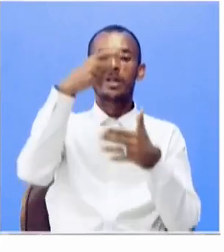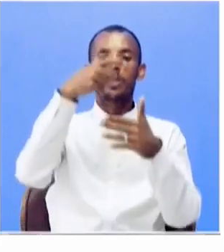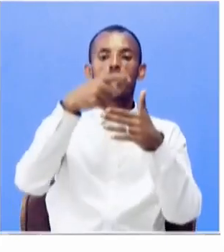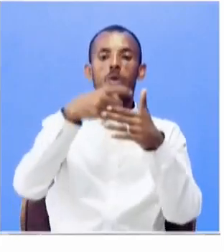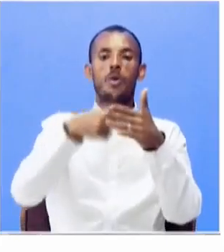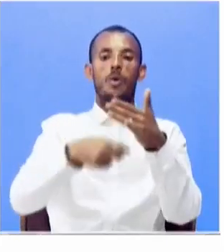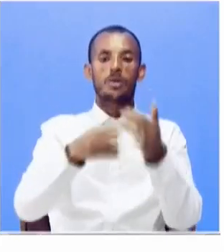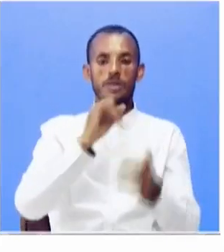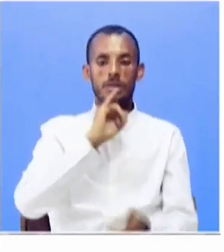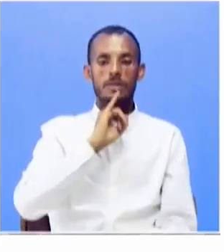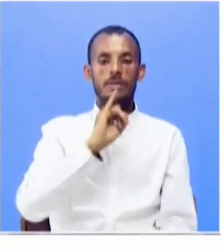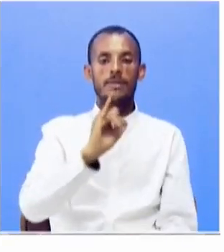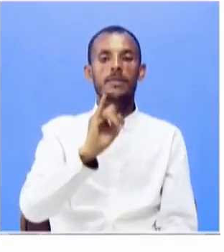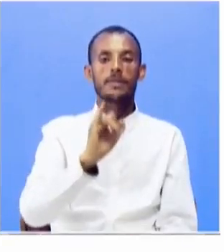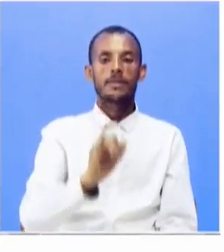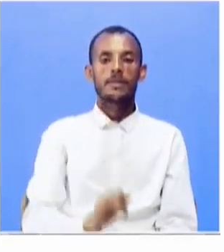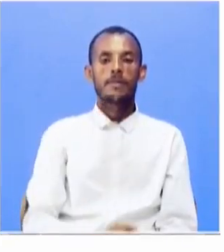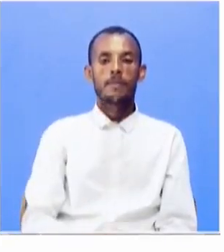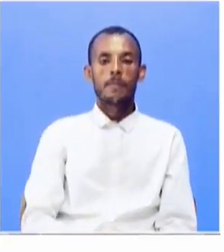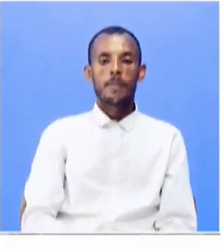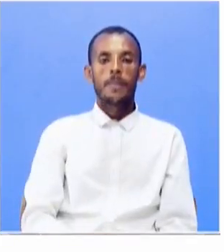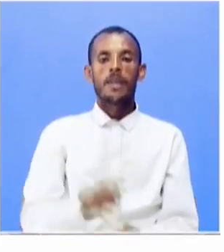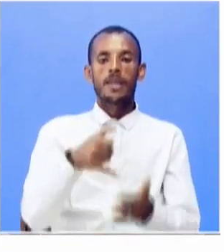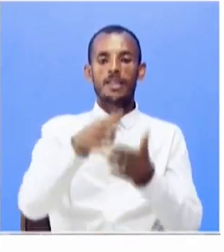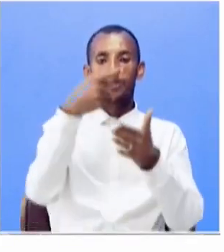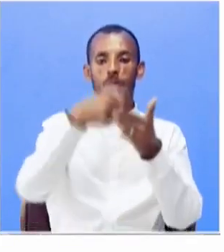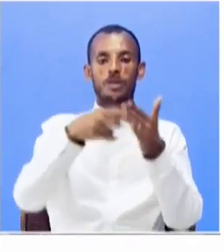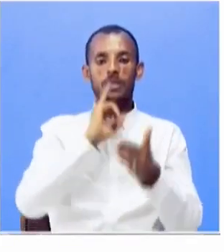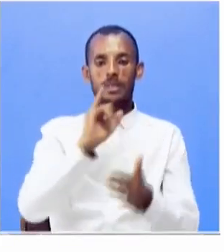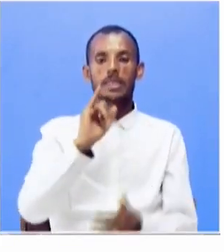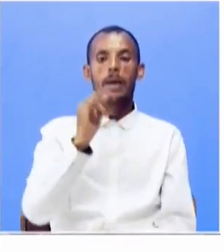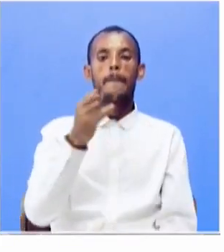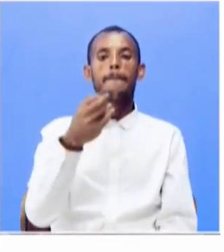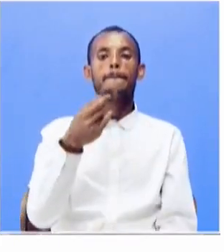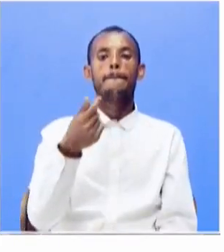this cost is per